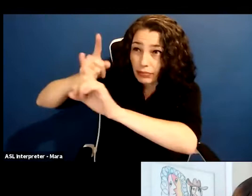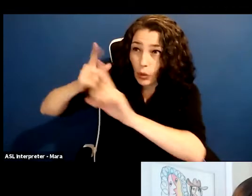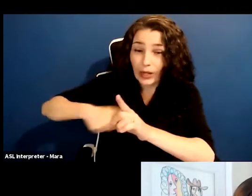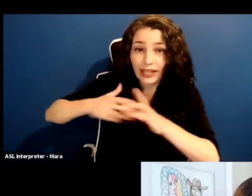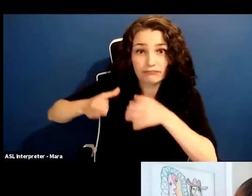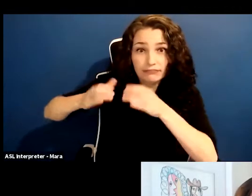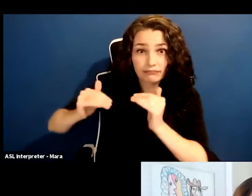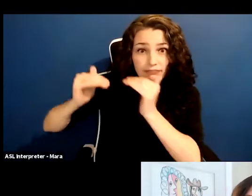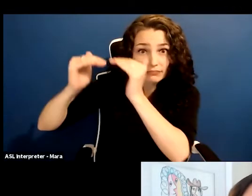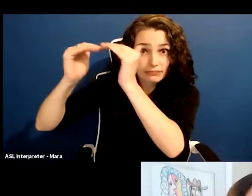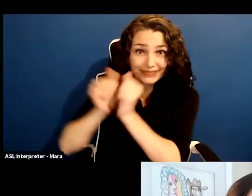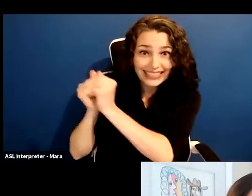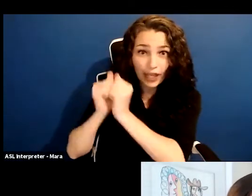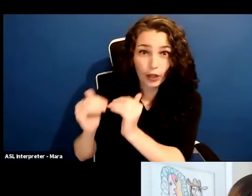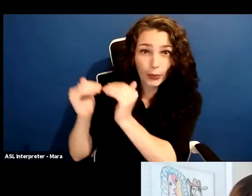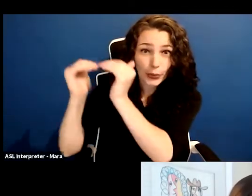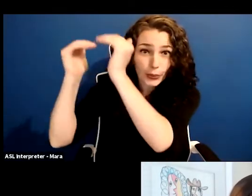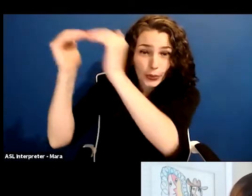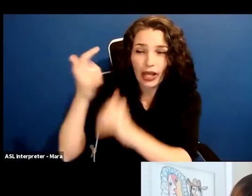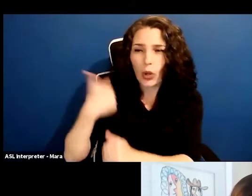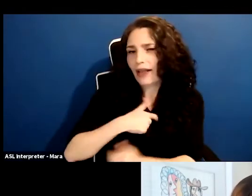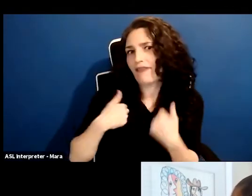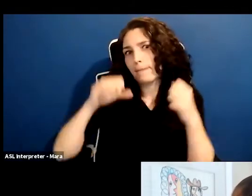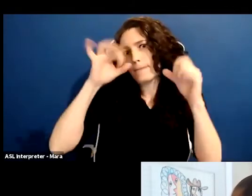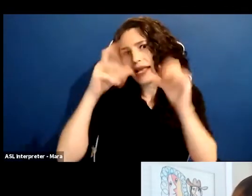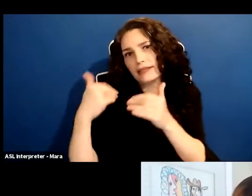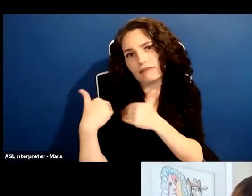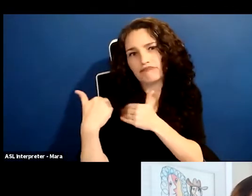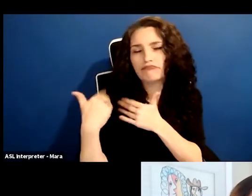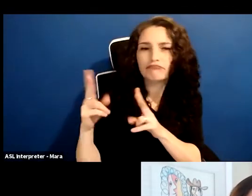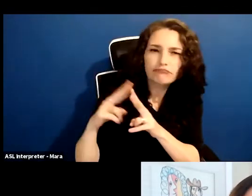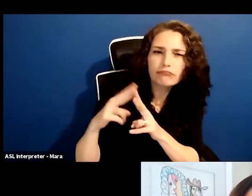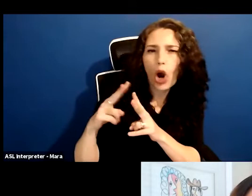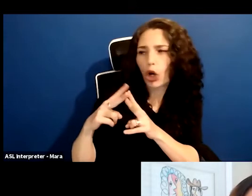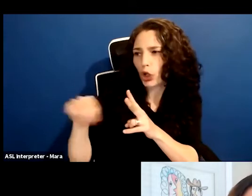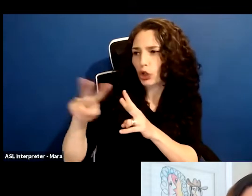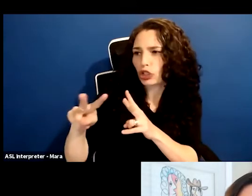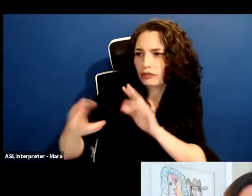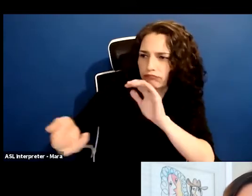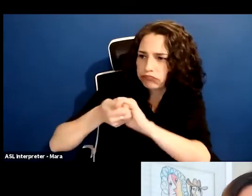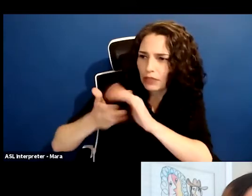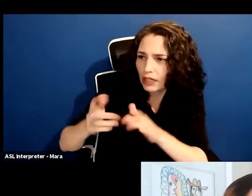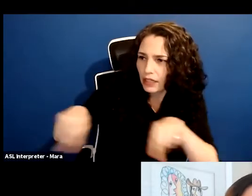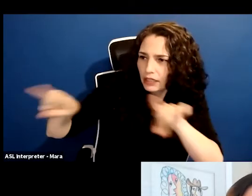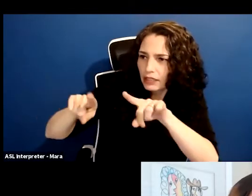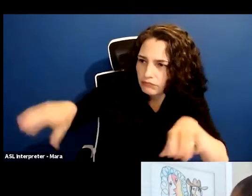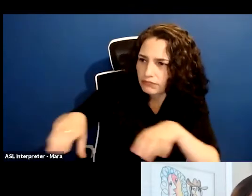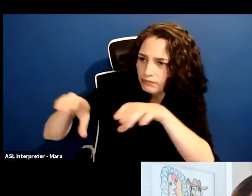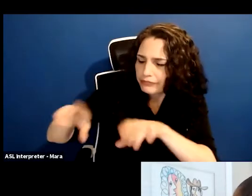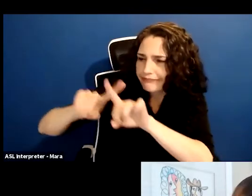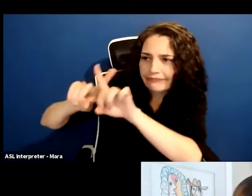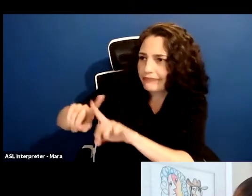that there are, we have amazing partners that are doing some of this work in this space as well. There are a number of organizations that produce